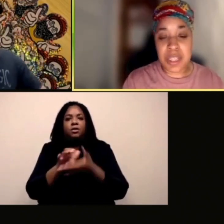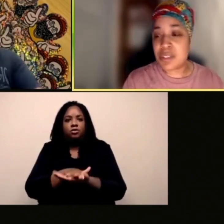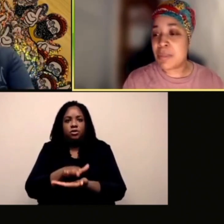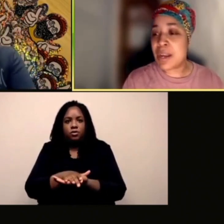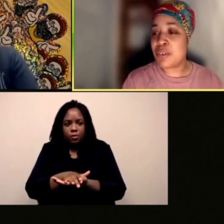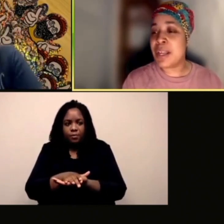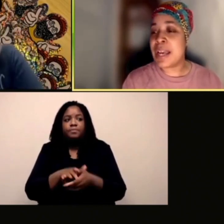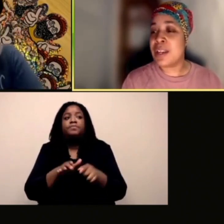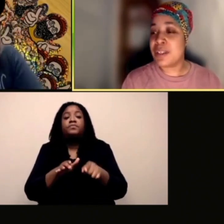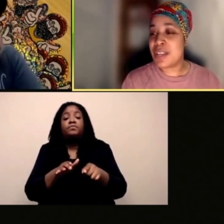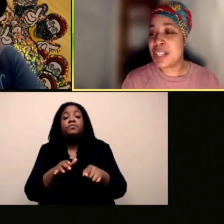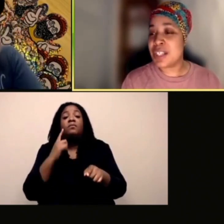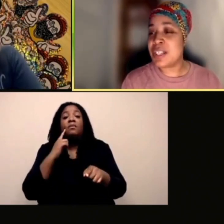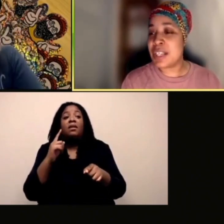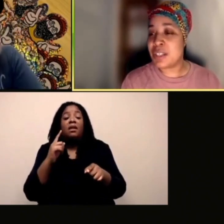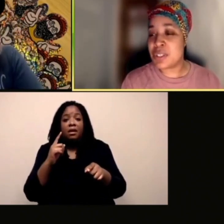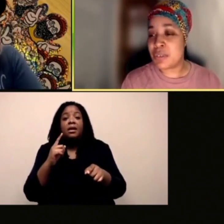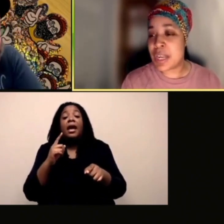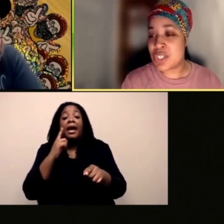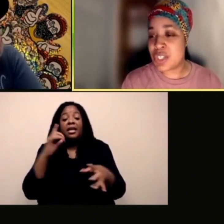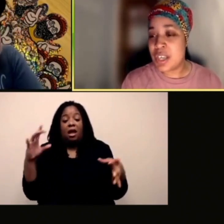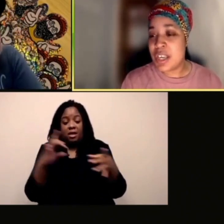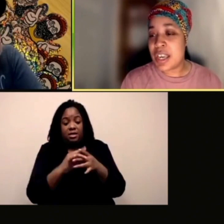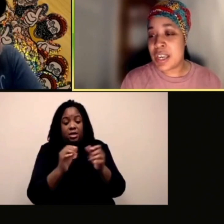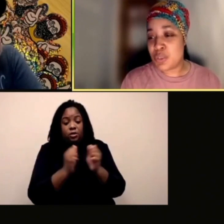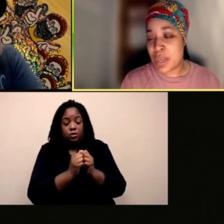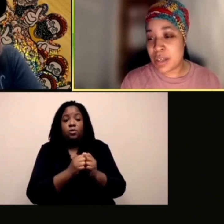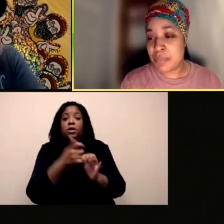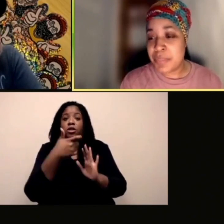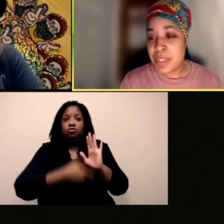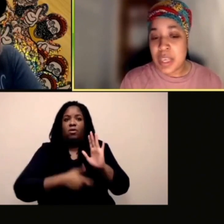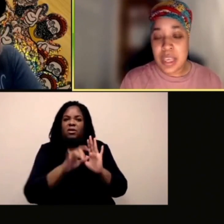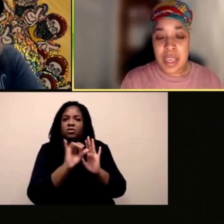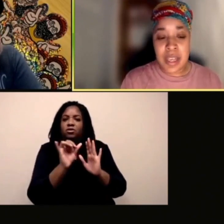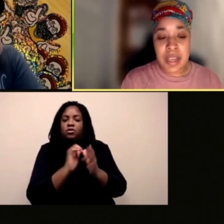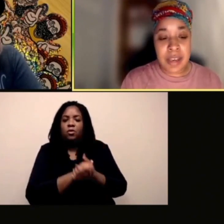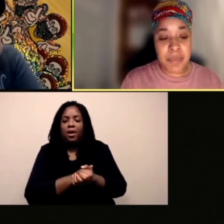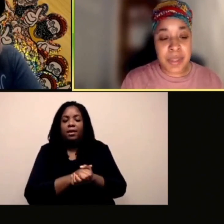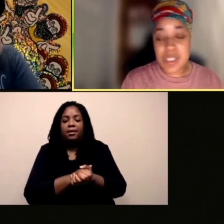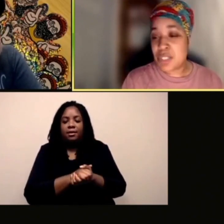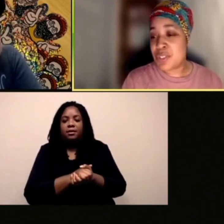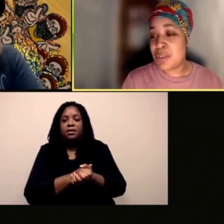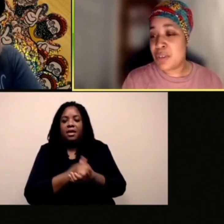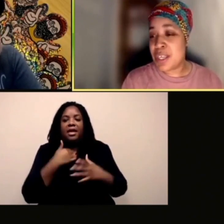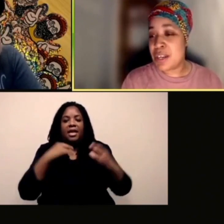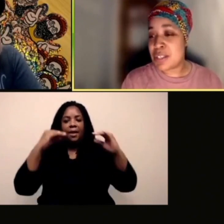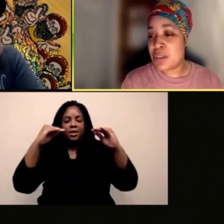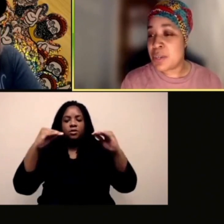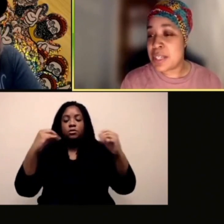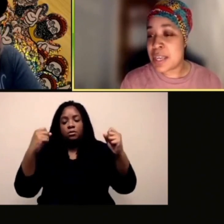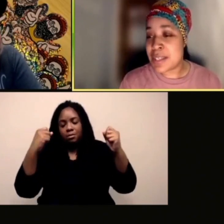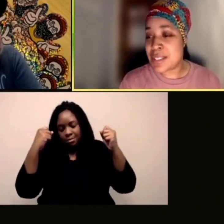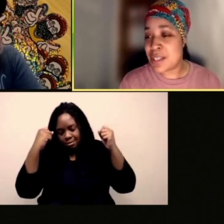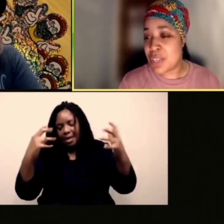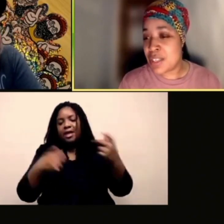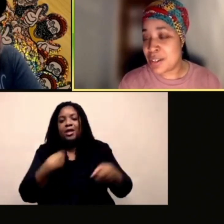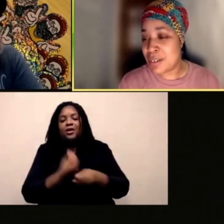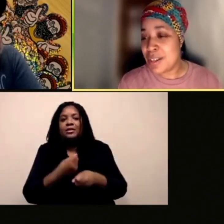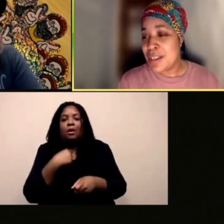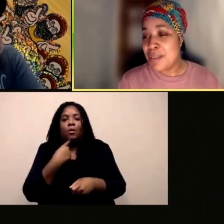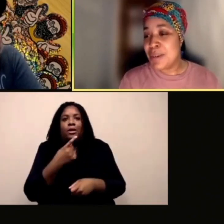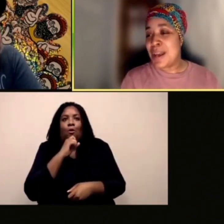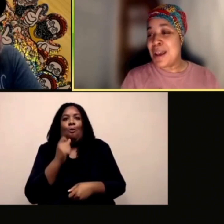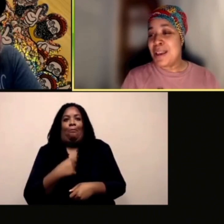how to use the microbit, I learned how to connect it with Scratch as well. And I have been teaching for so many years, I don't want to date myself